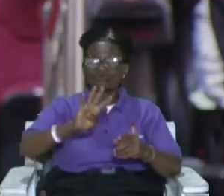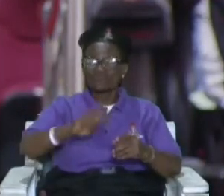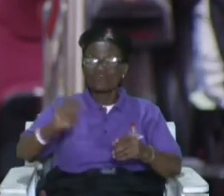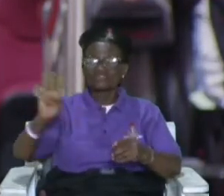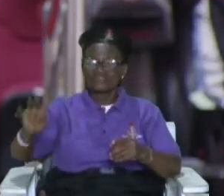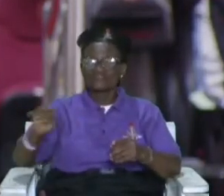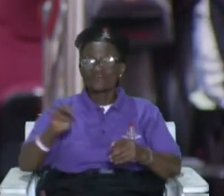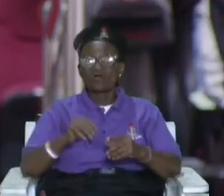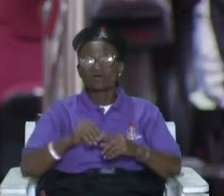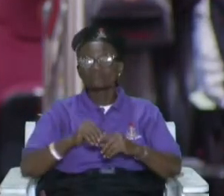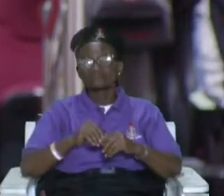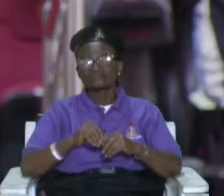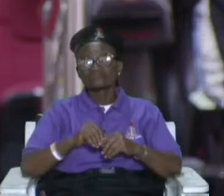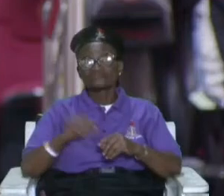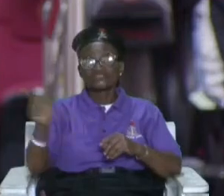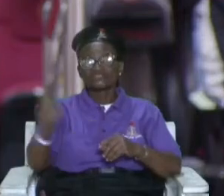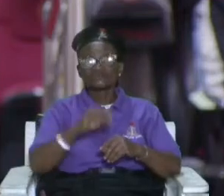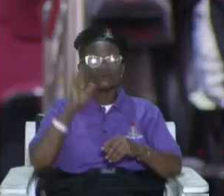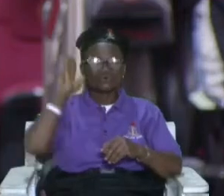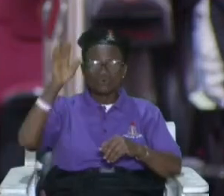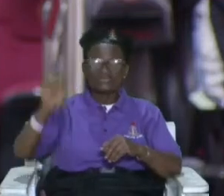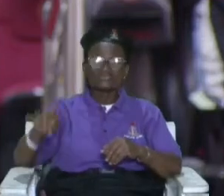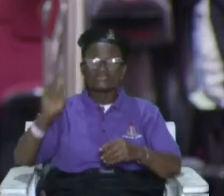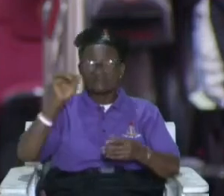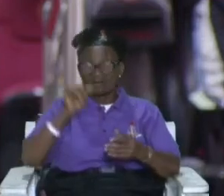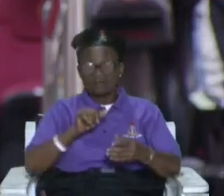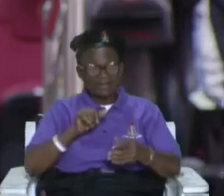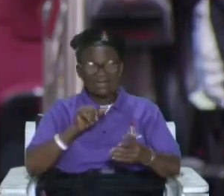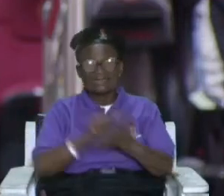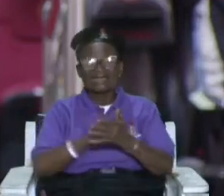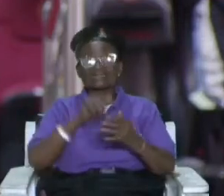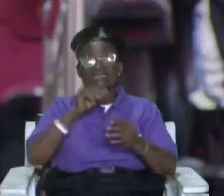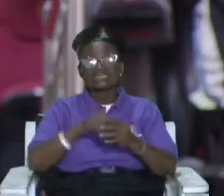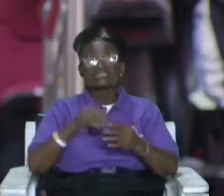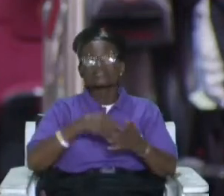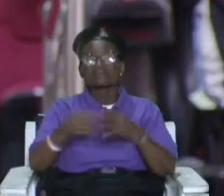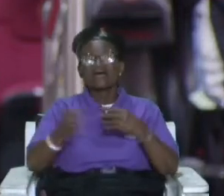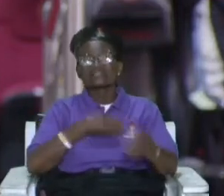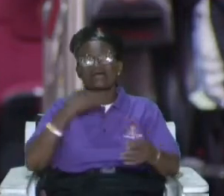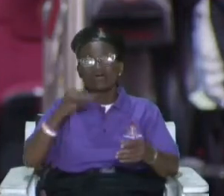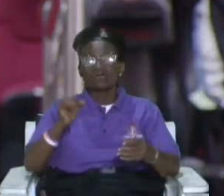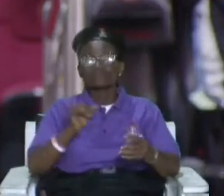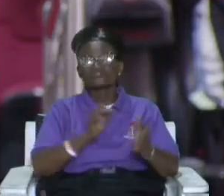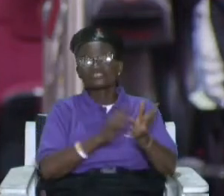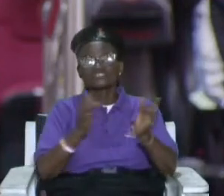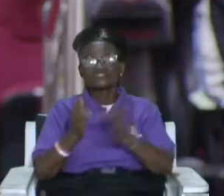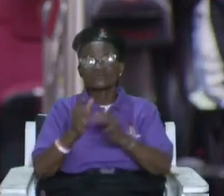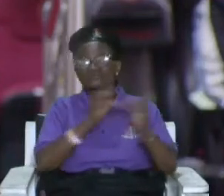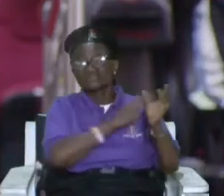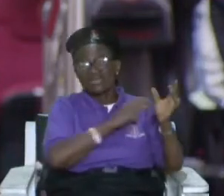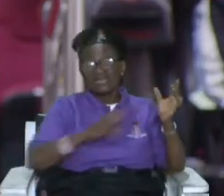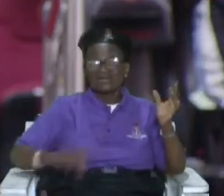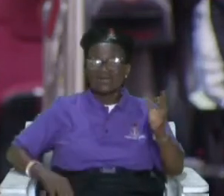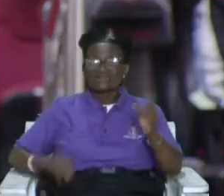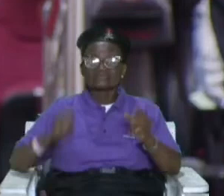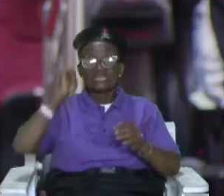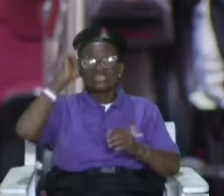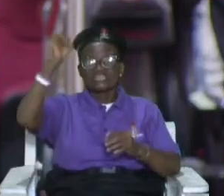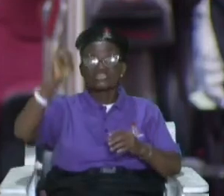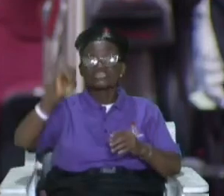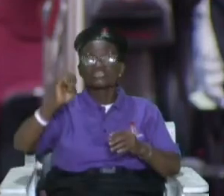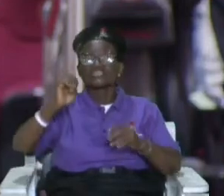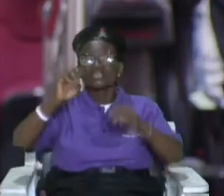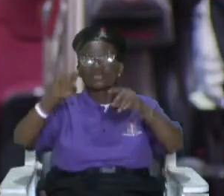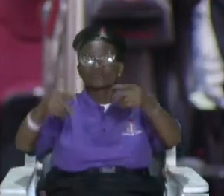44, you will discover that in the case of the Lord Jesus Christ, he produced a